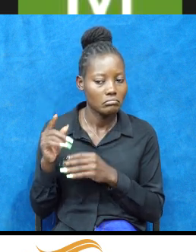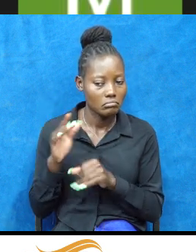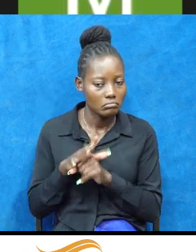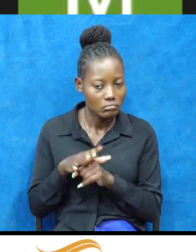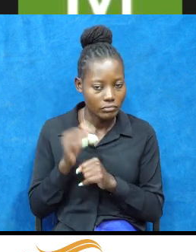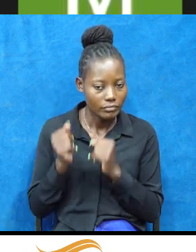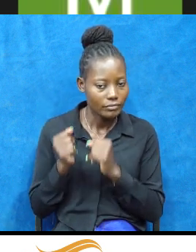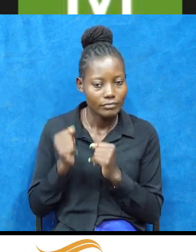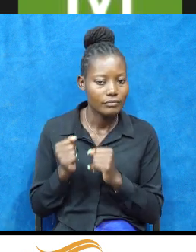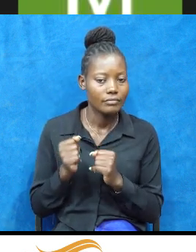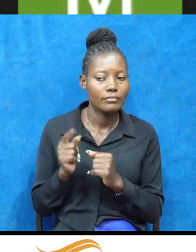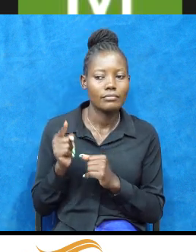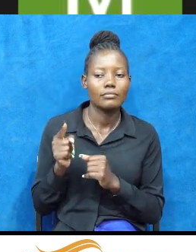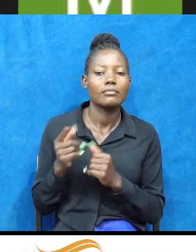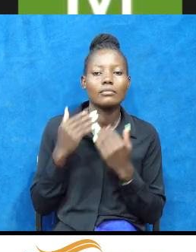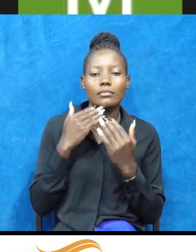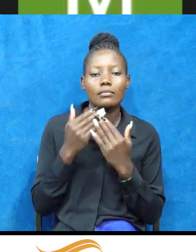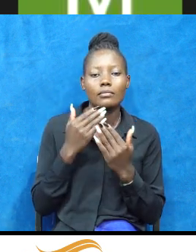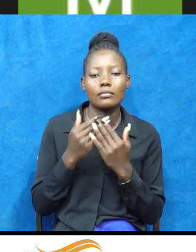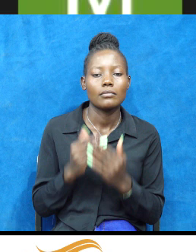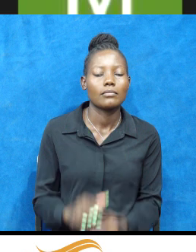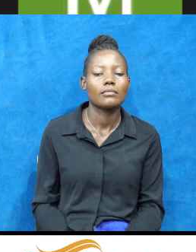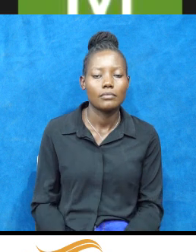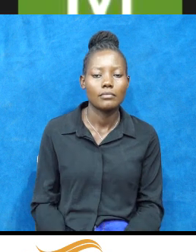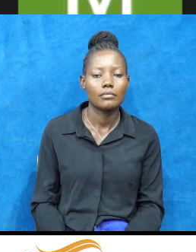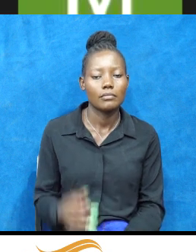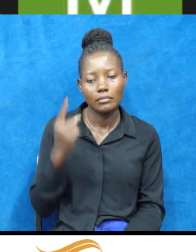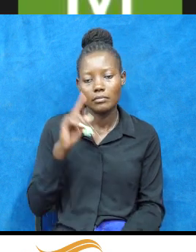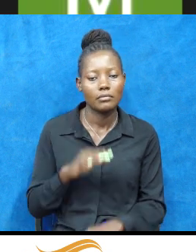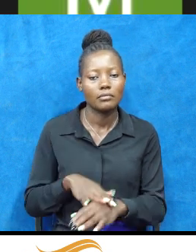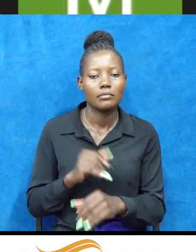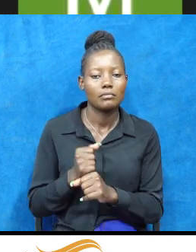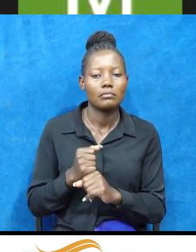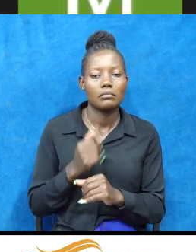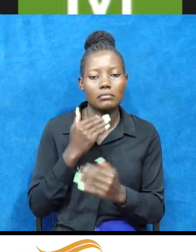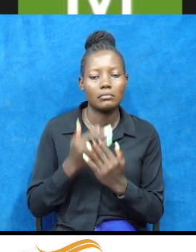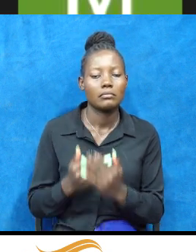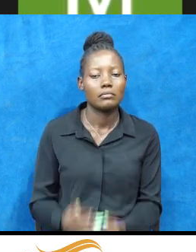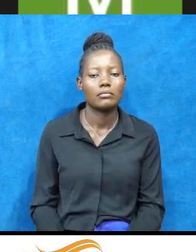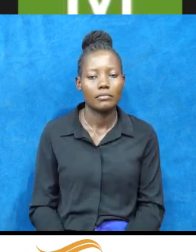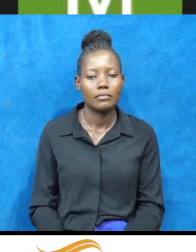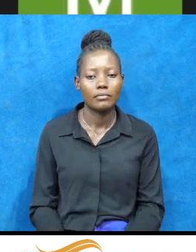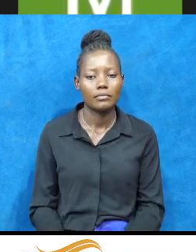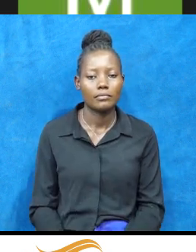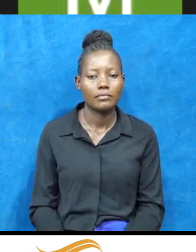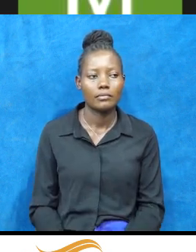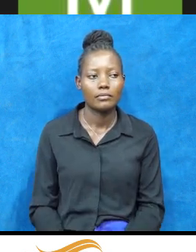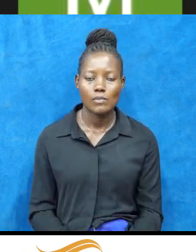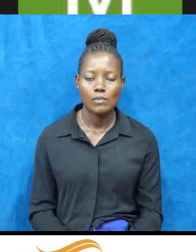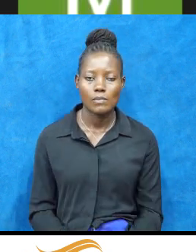yeah. Thank you very much for your time as well and your good work that you're doing. Thank you so much. Yeah. Sarah's hand is